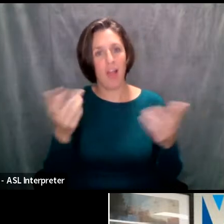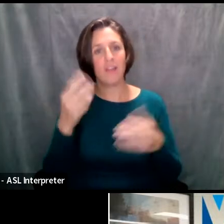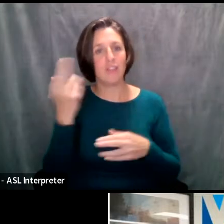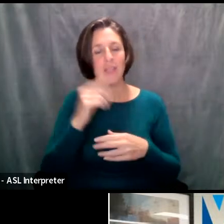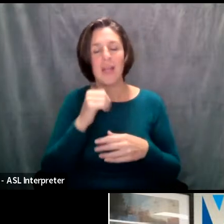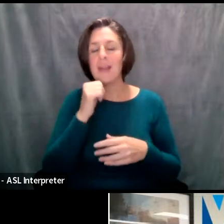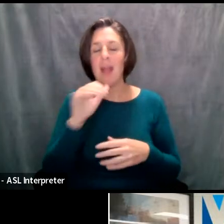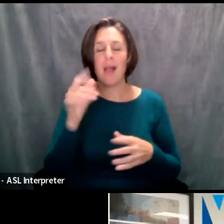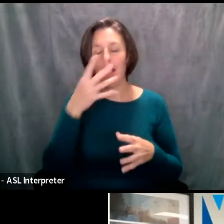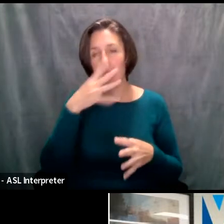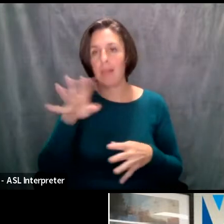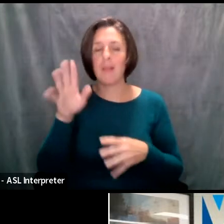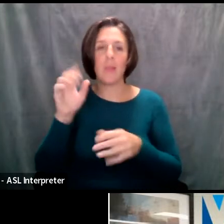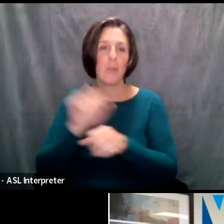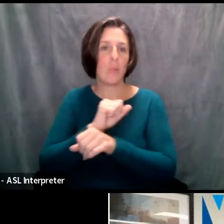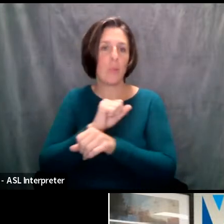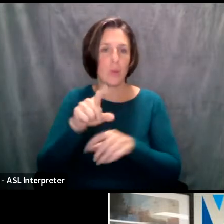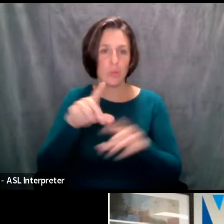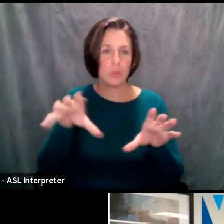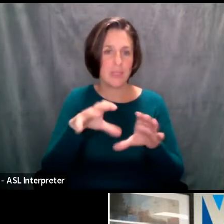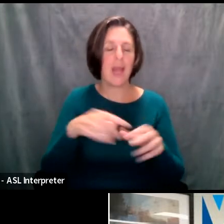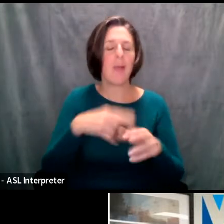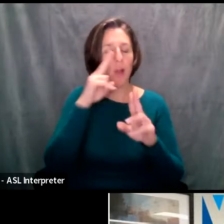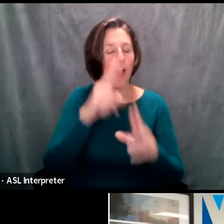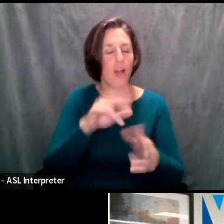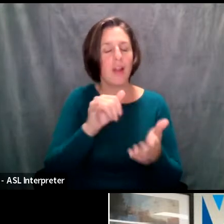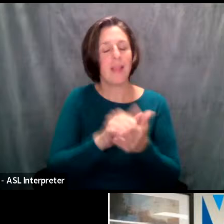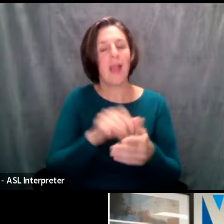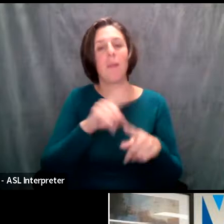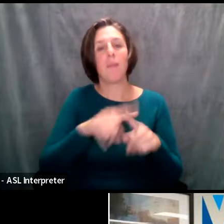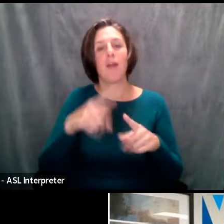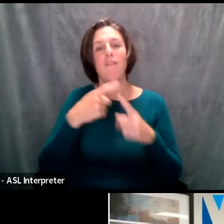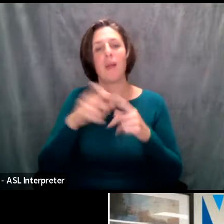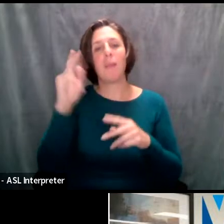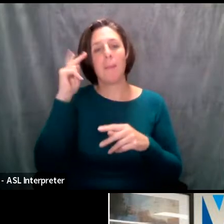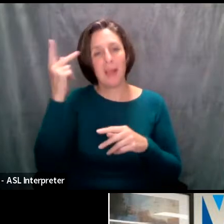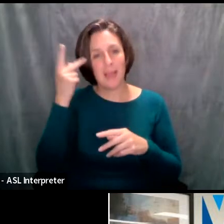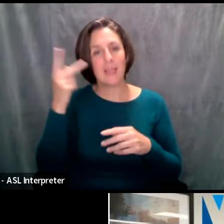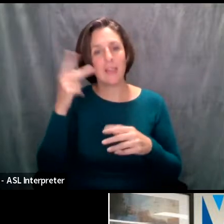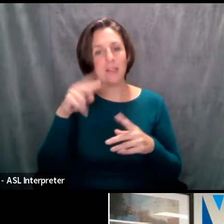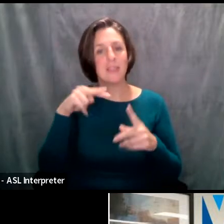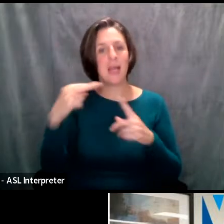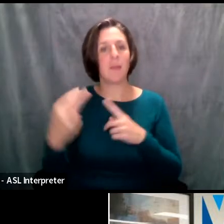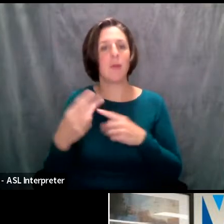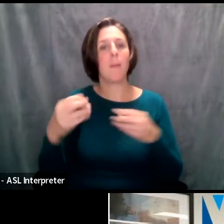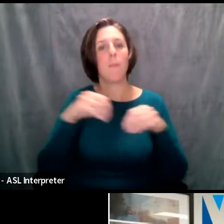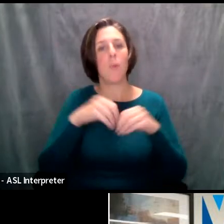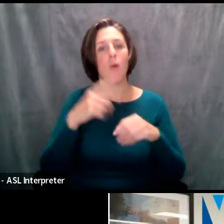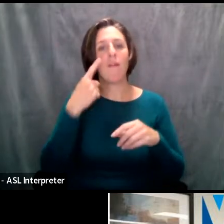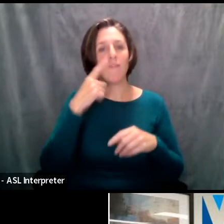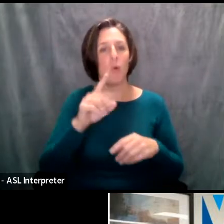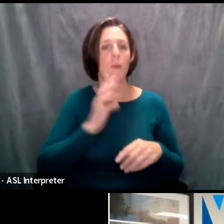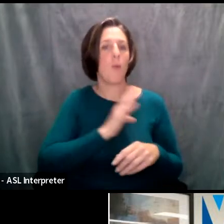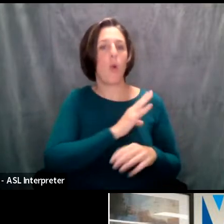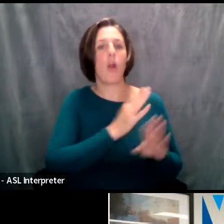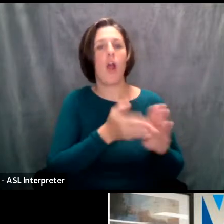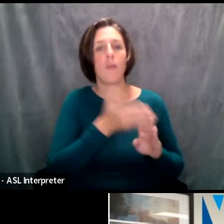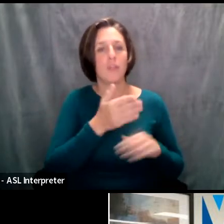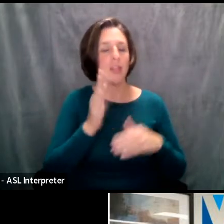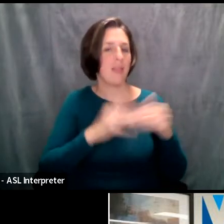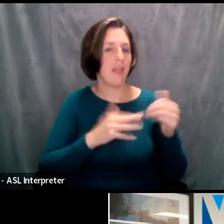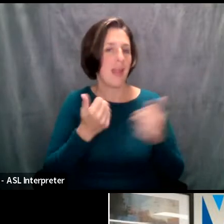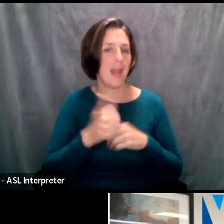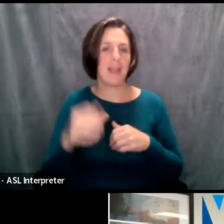put in because I want to honor that. I just think from a political standpoint, and this is more for board operations than anything, is